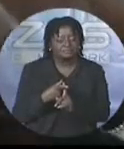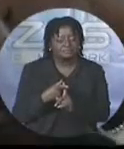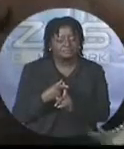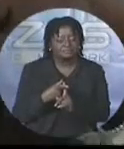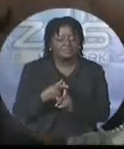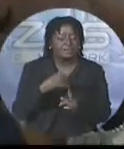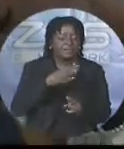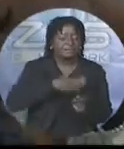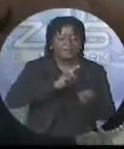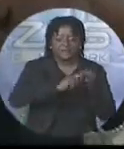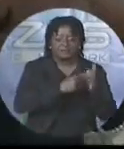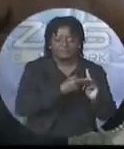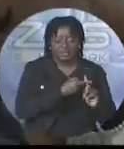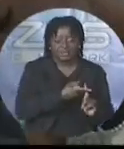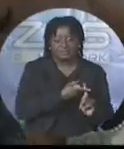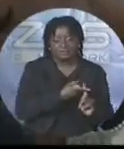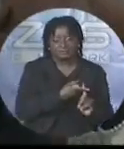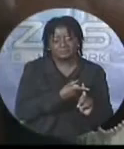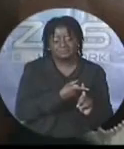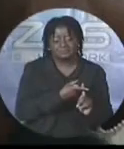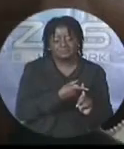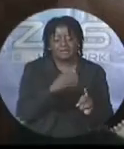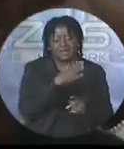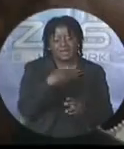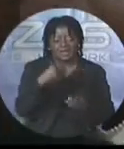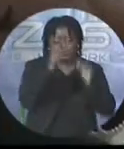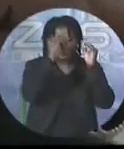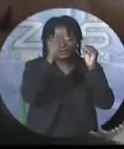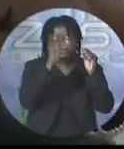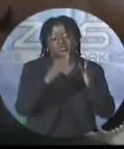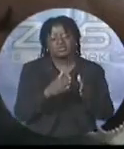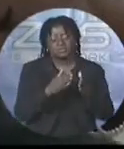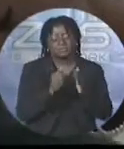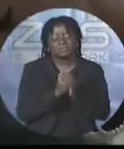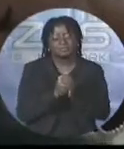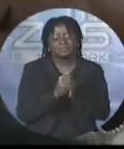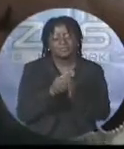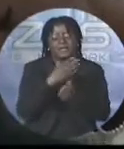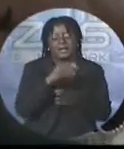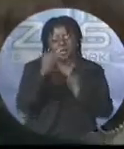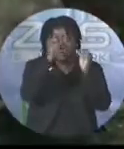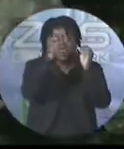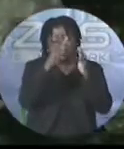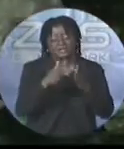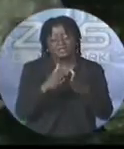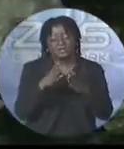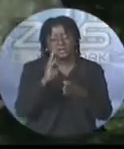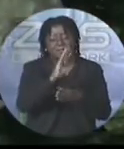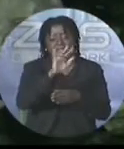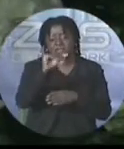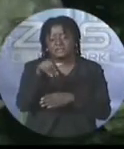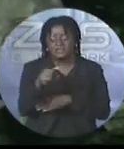My friend and teacher and mentor, BJ,